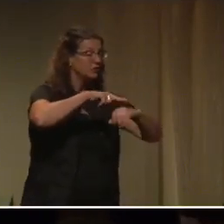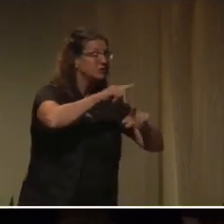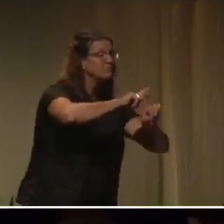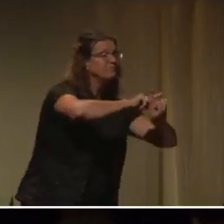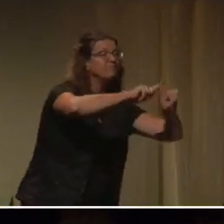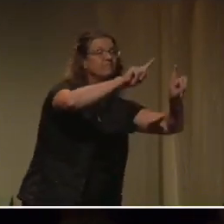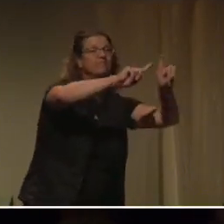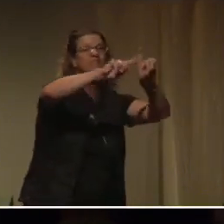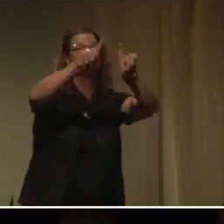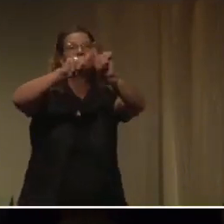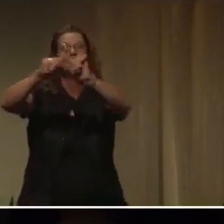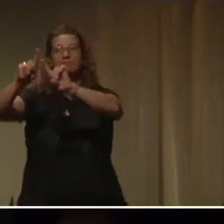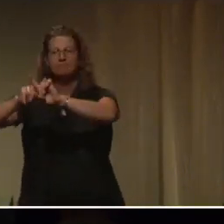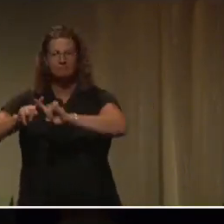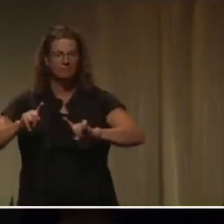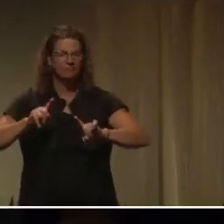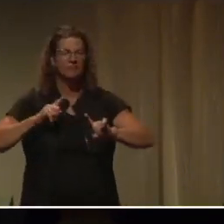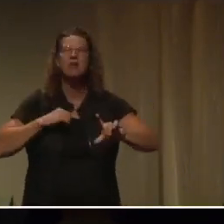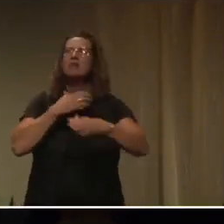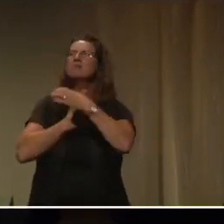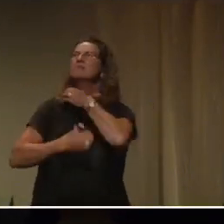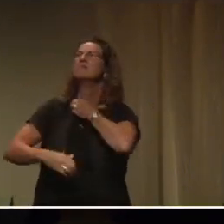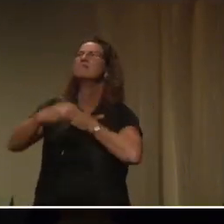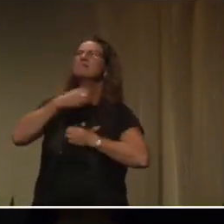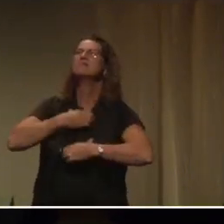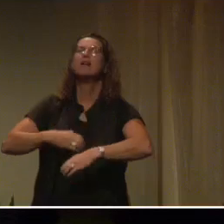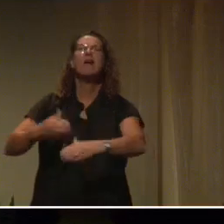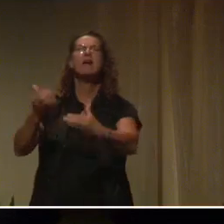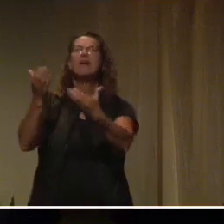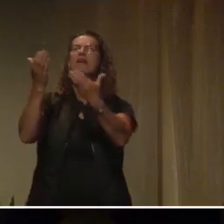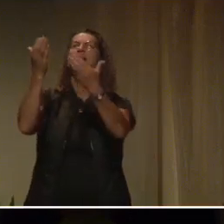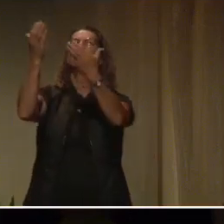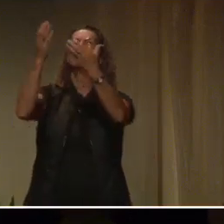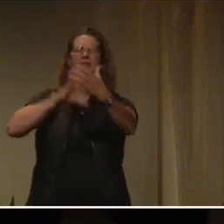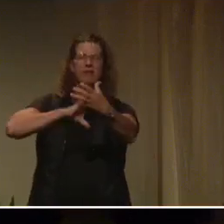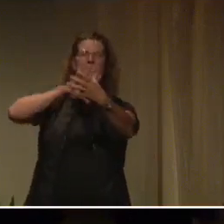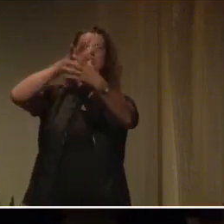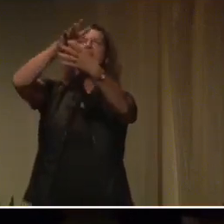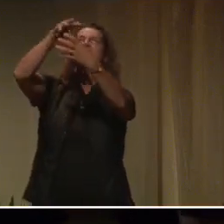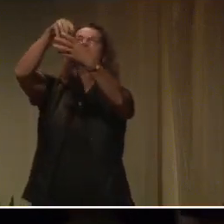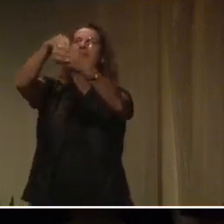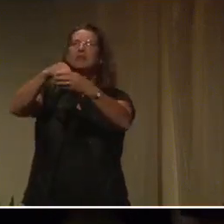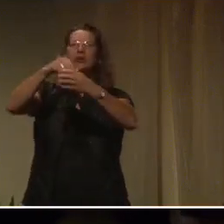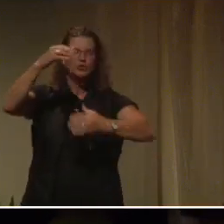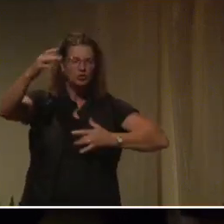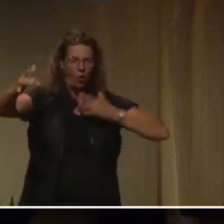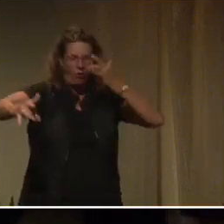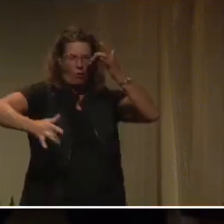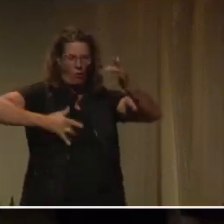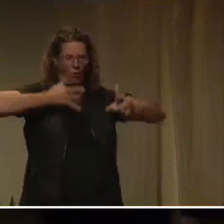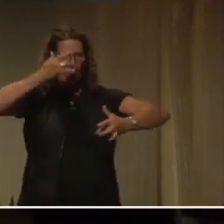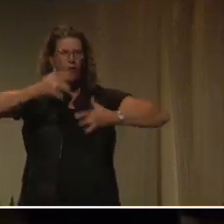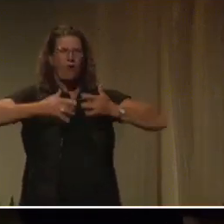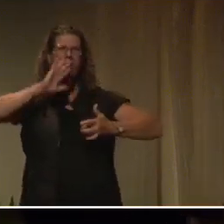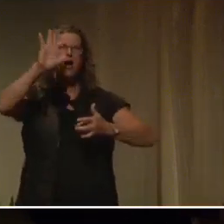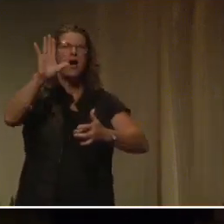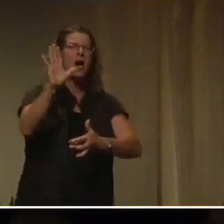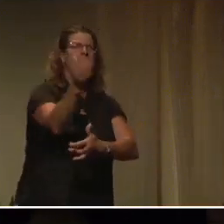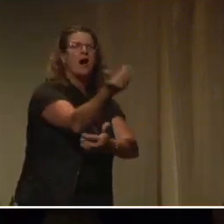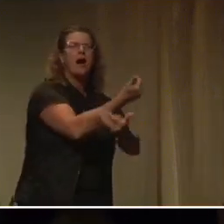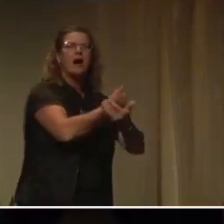desire of every nation, joy of every